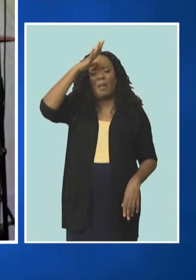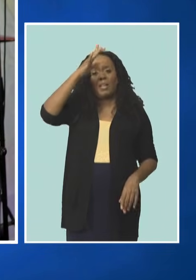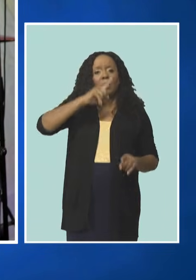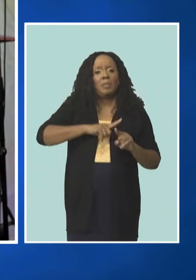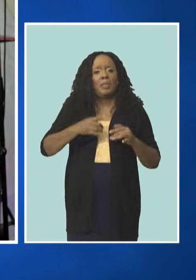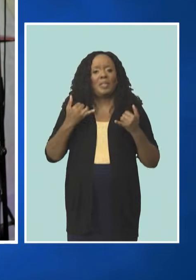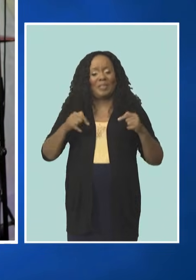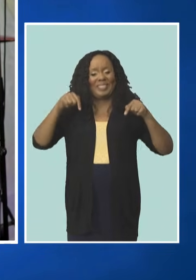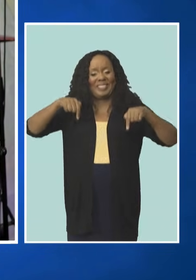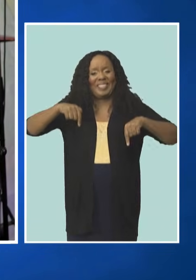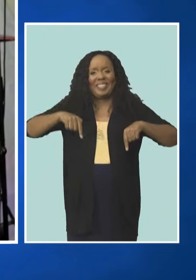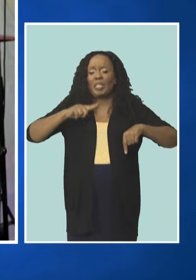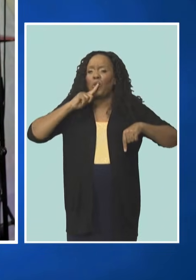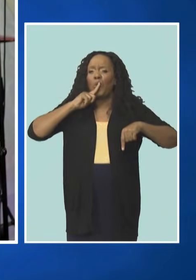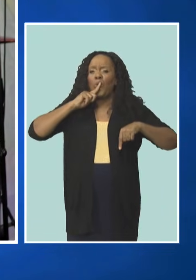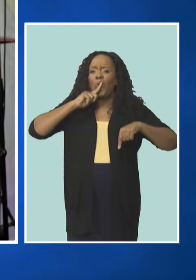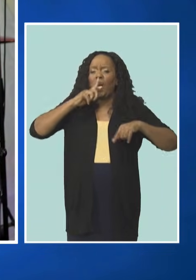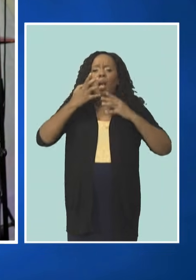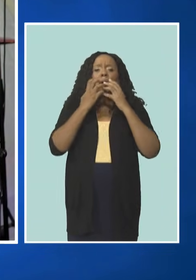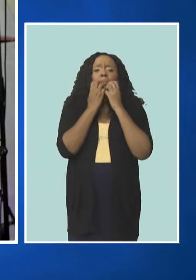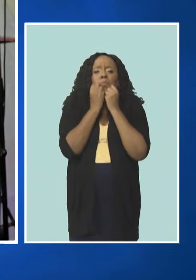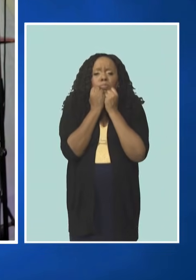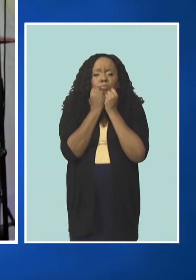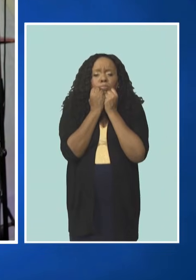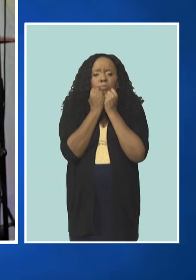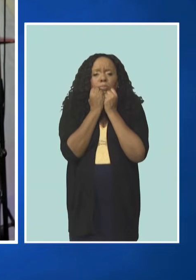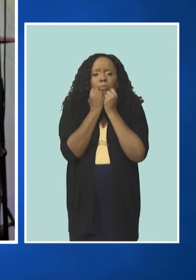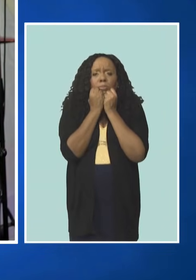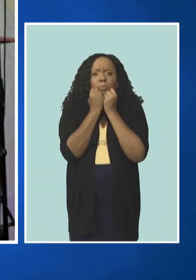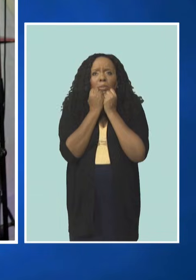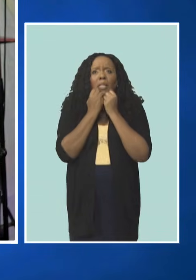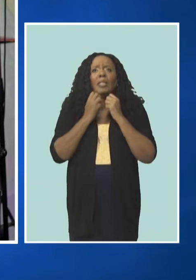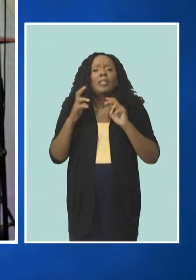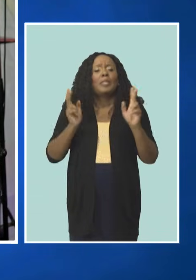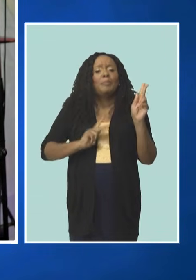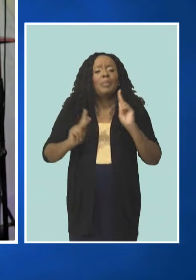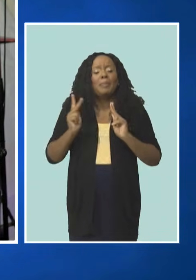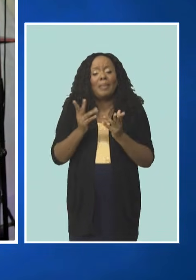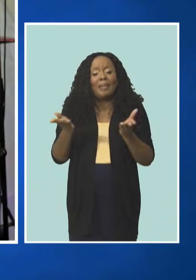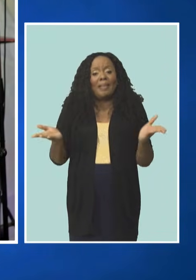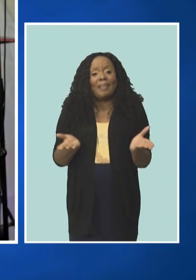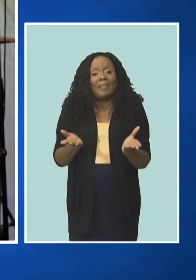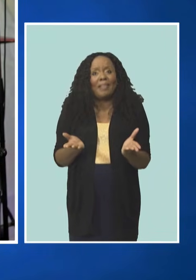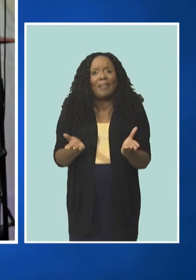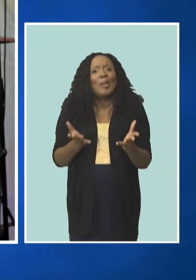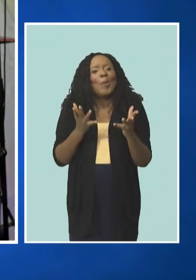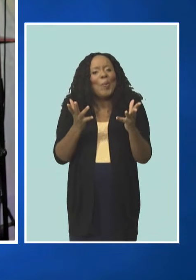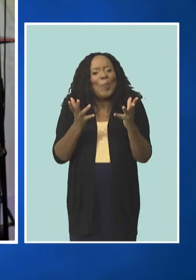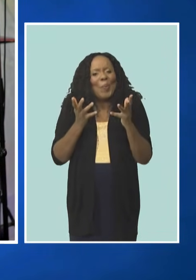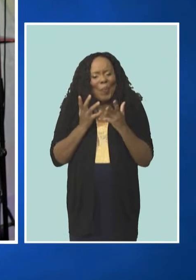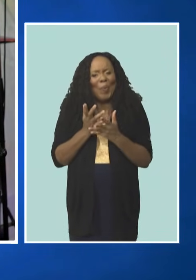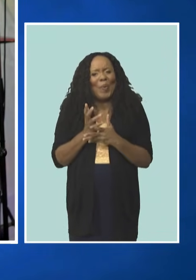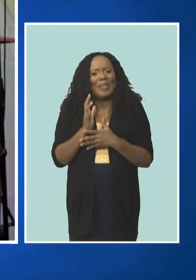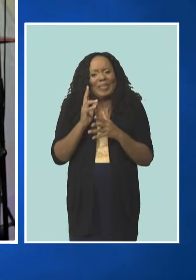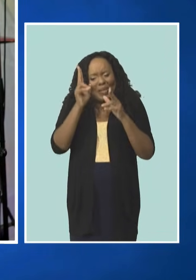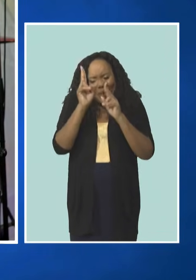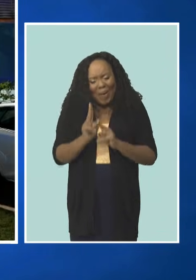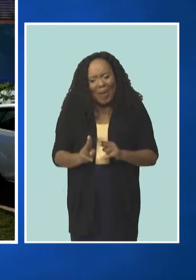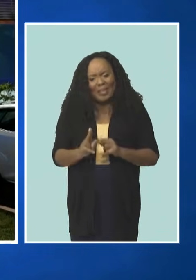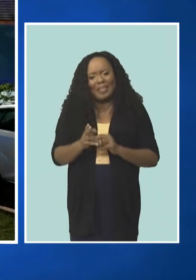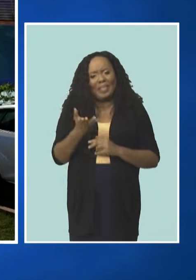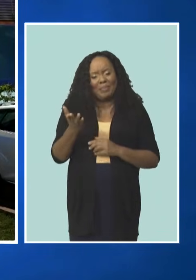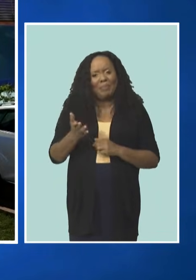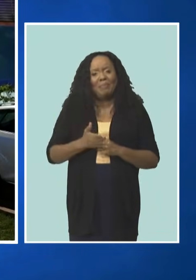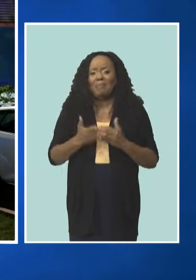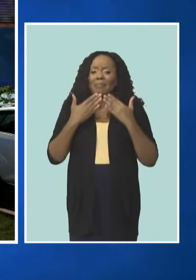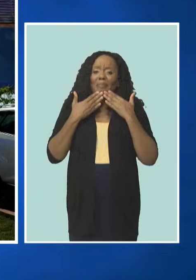is particularly significant because it came from the bosom of St. Michael's Southeast. And for that, I want to say thank you to